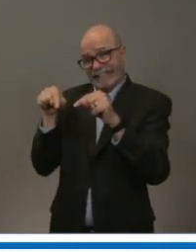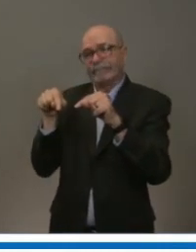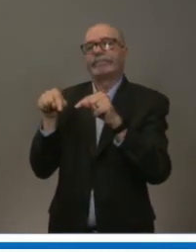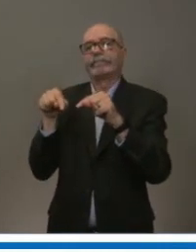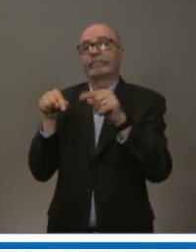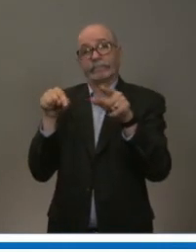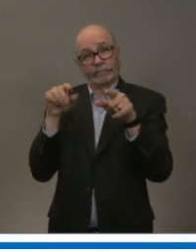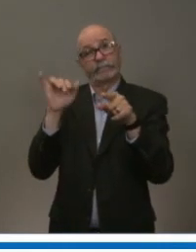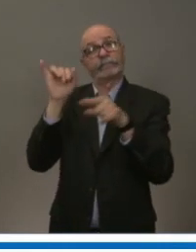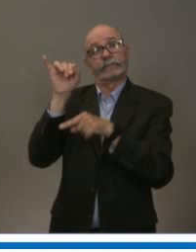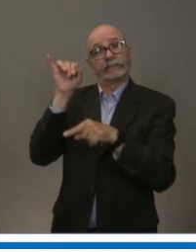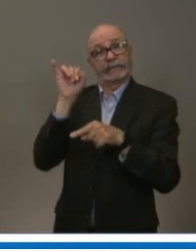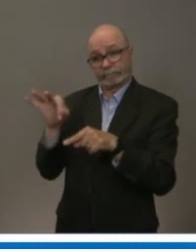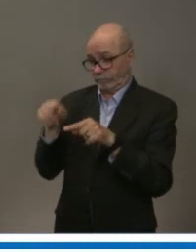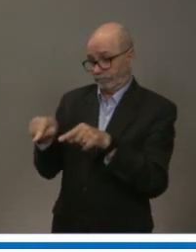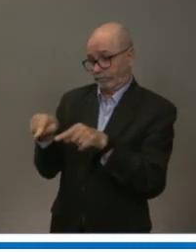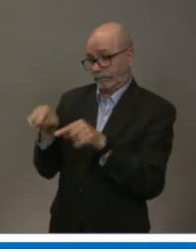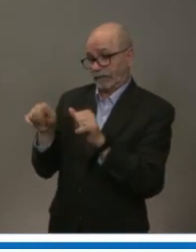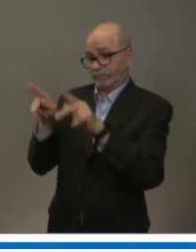that